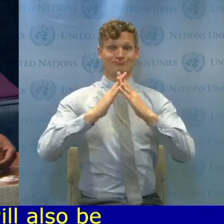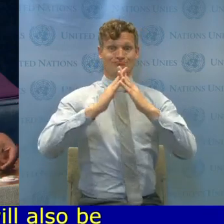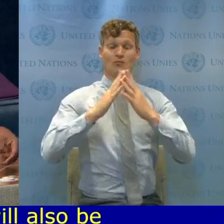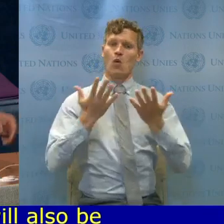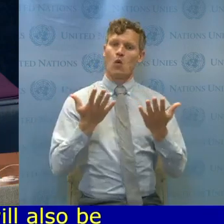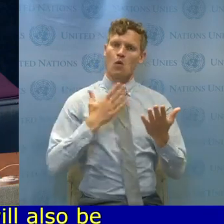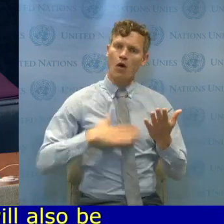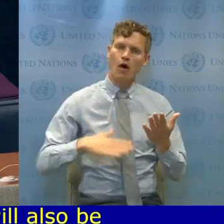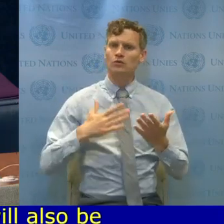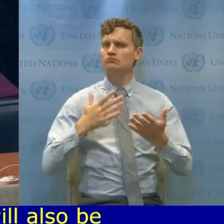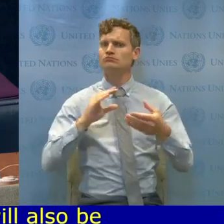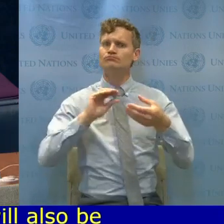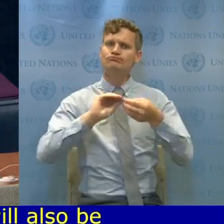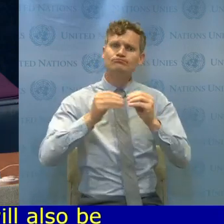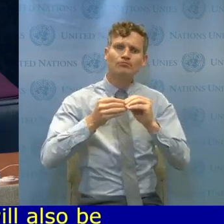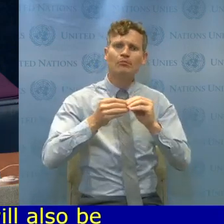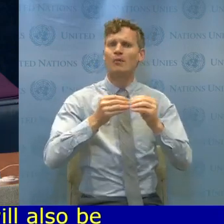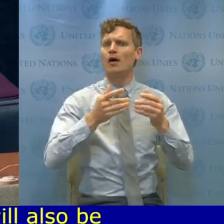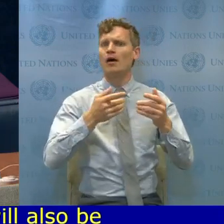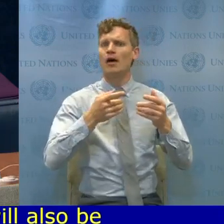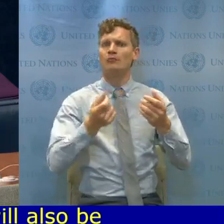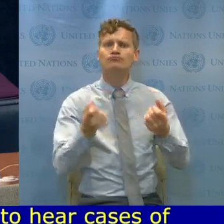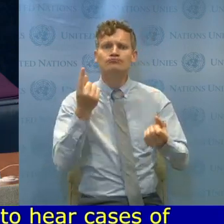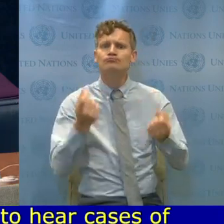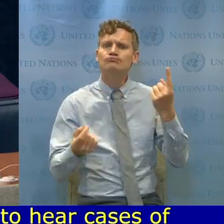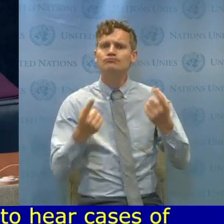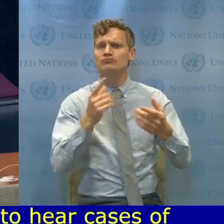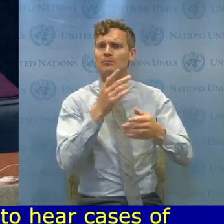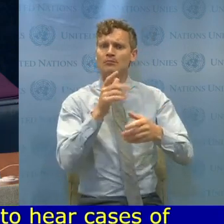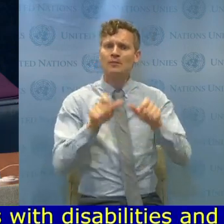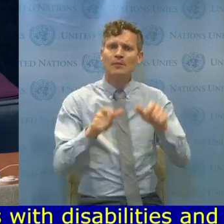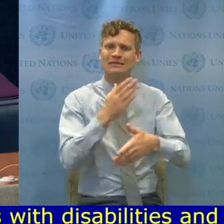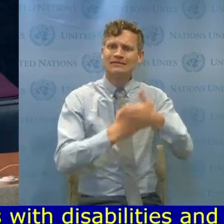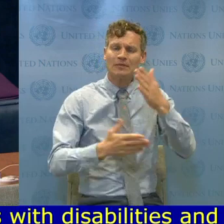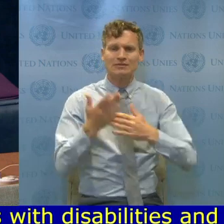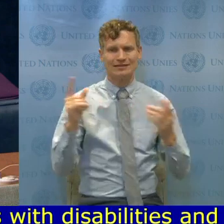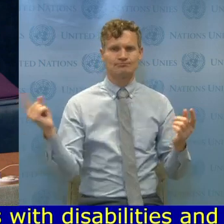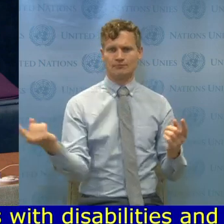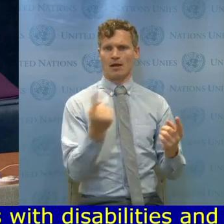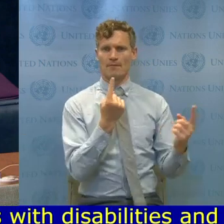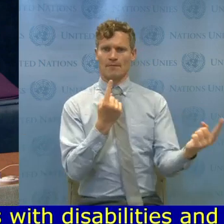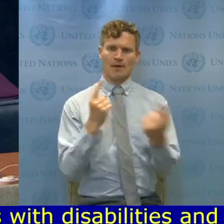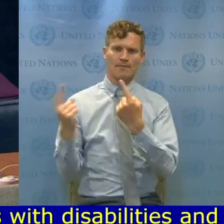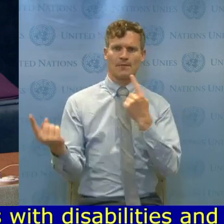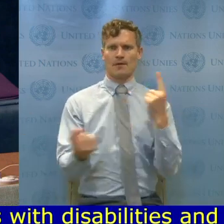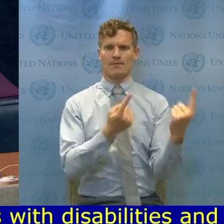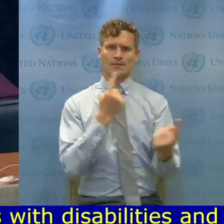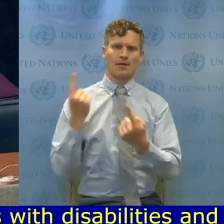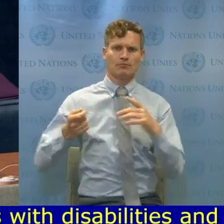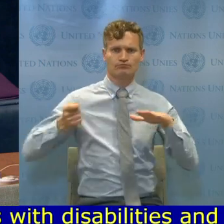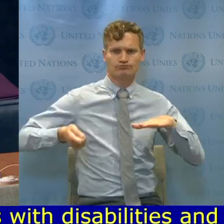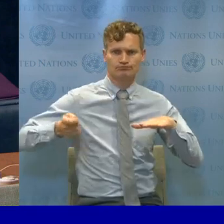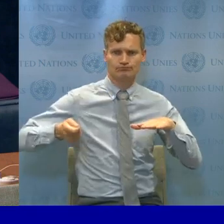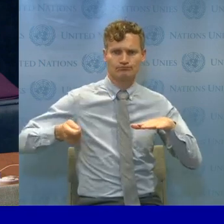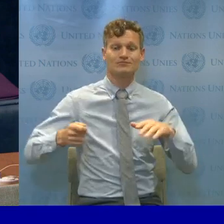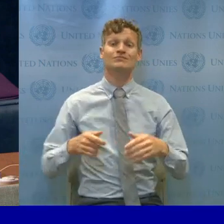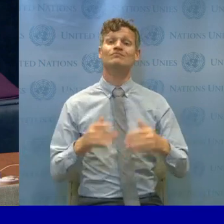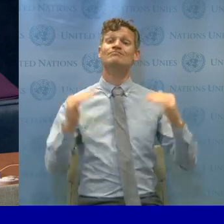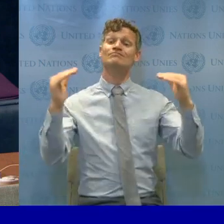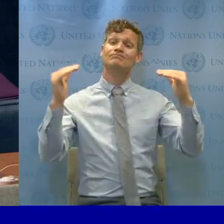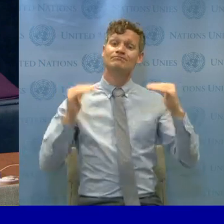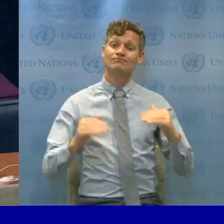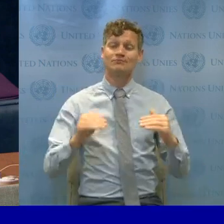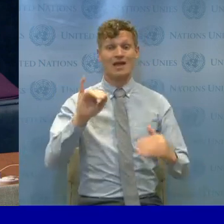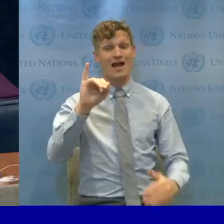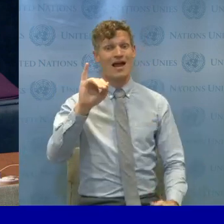same. Technology, digitalization, and ICTs are the engines for social and economic advancement nationally and